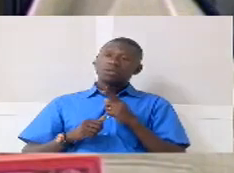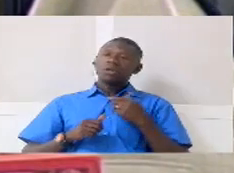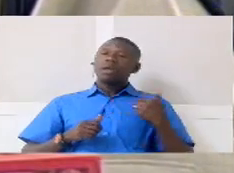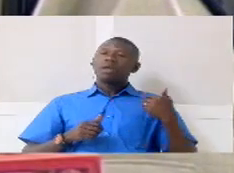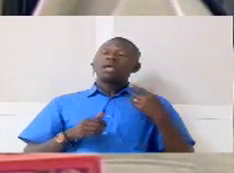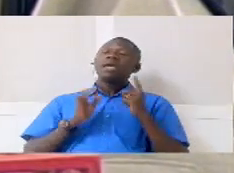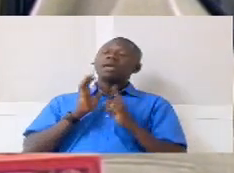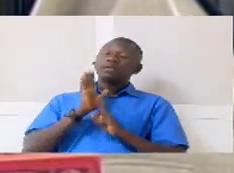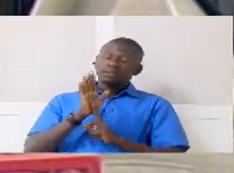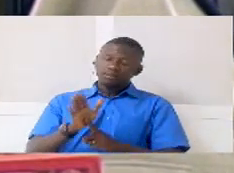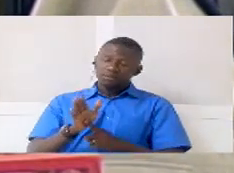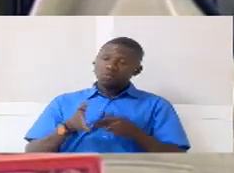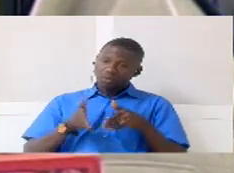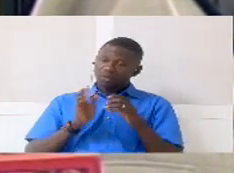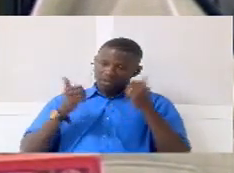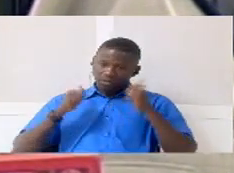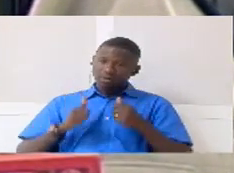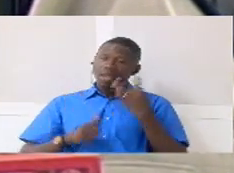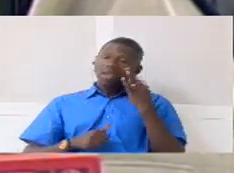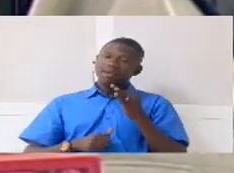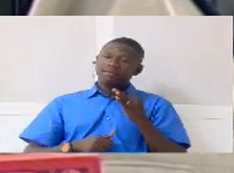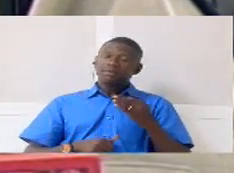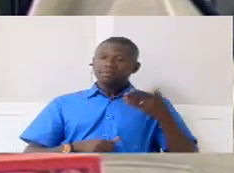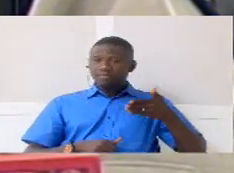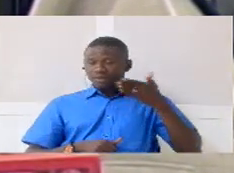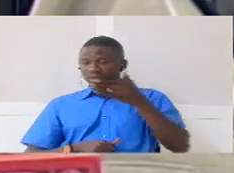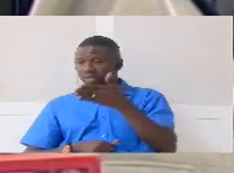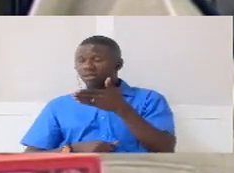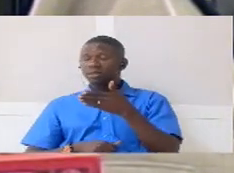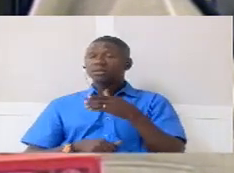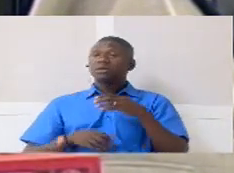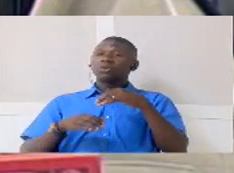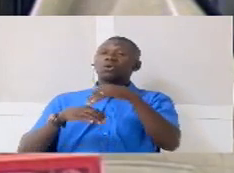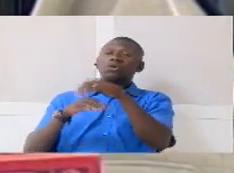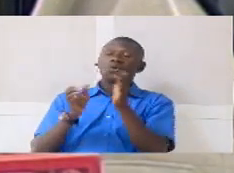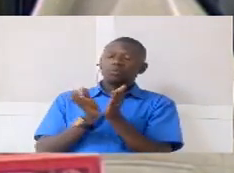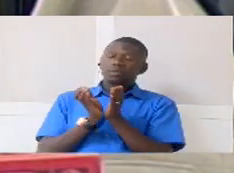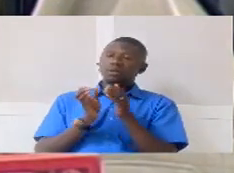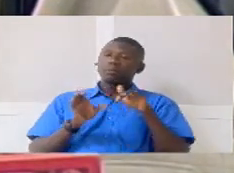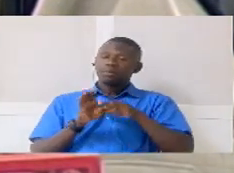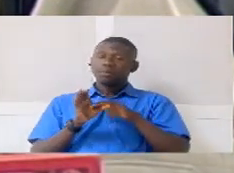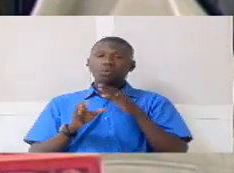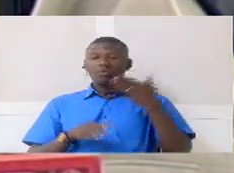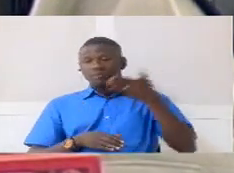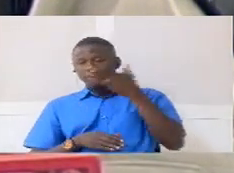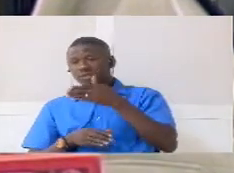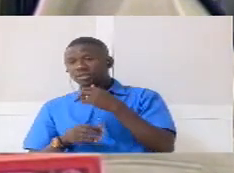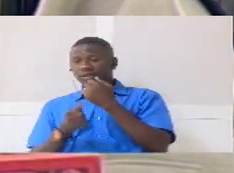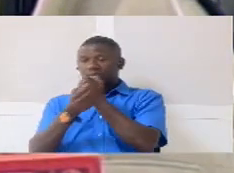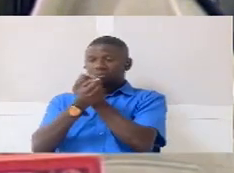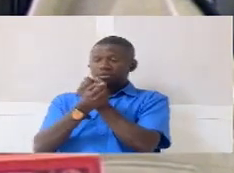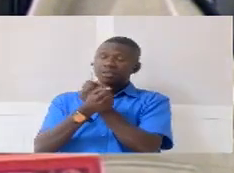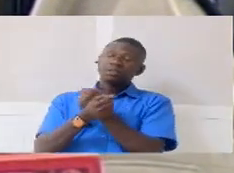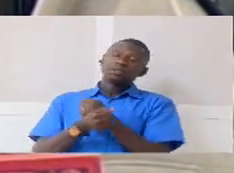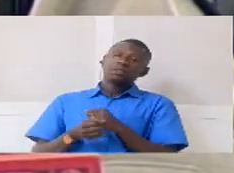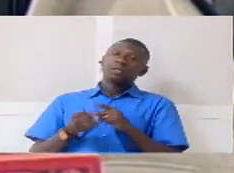at the time. But the way it should have happened is that the oversight committees that used to come to the prisons for visit, like